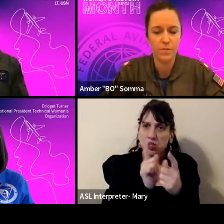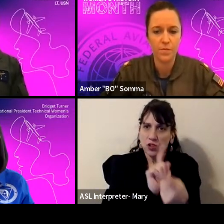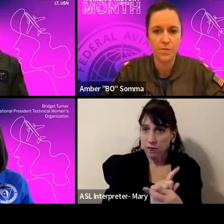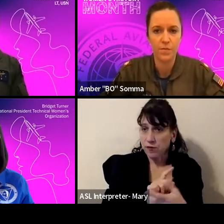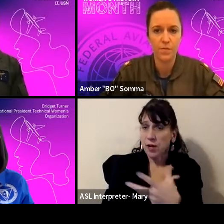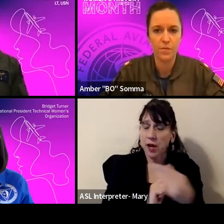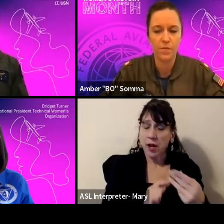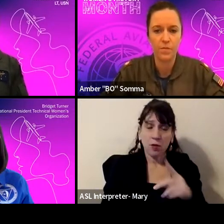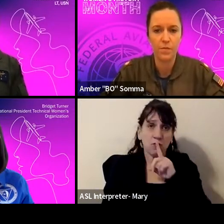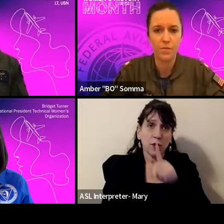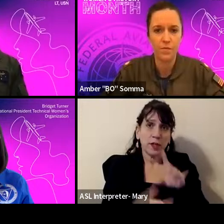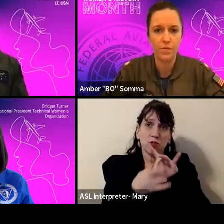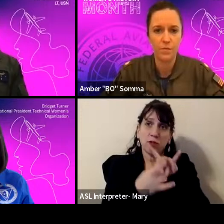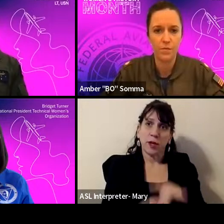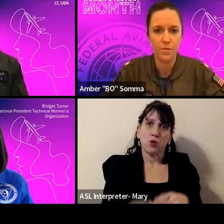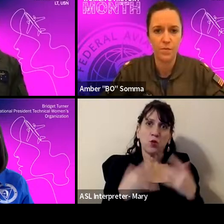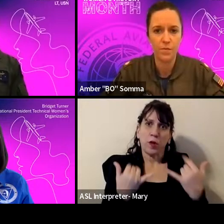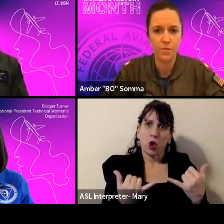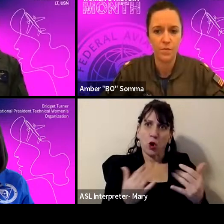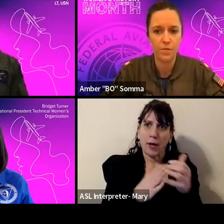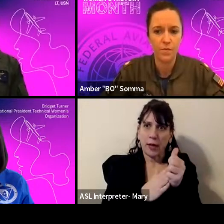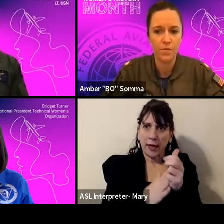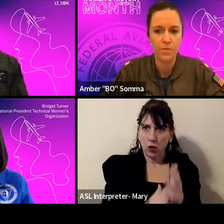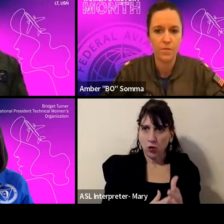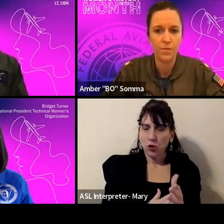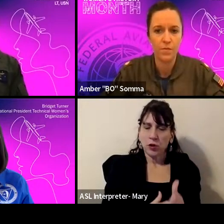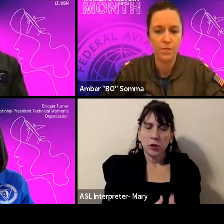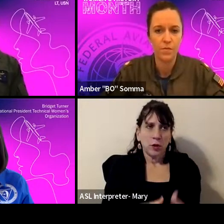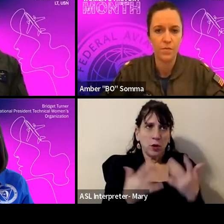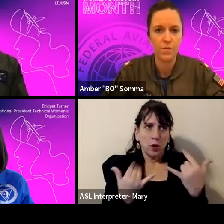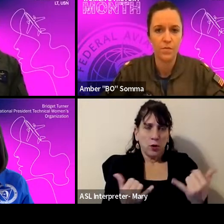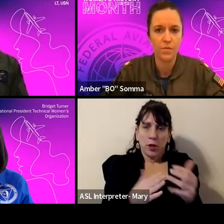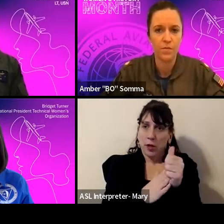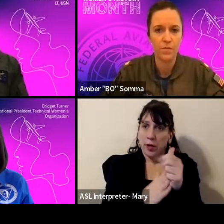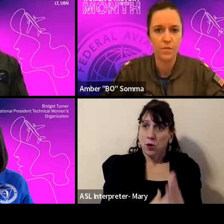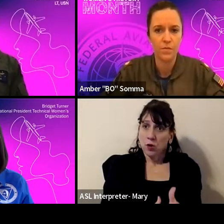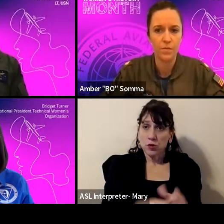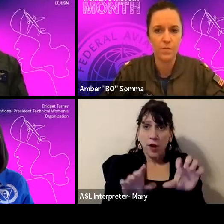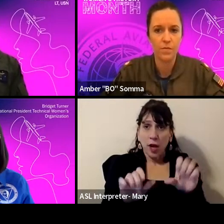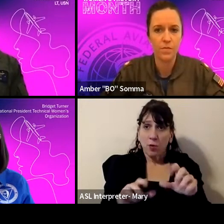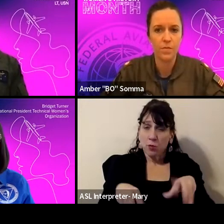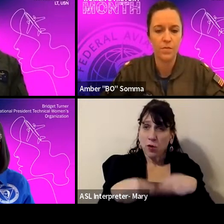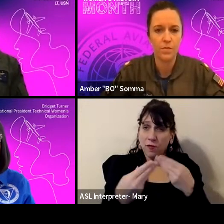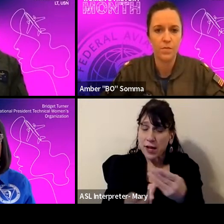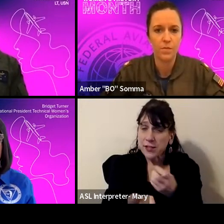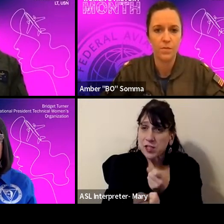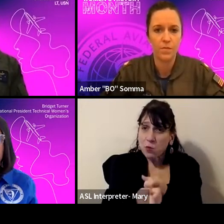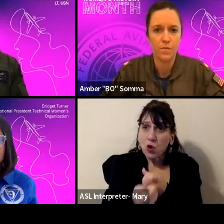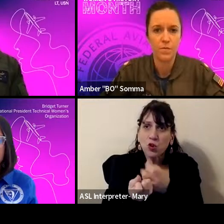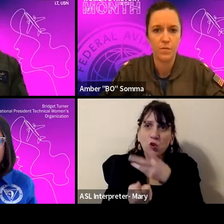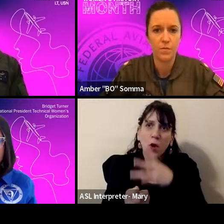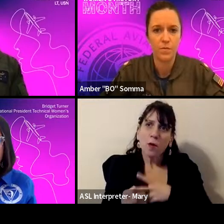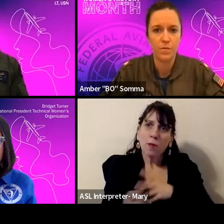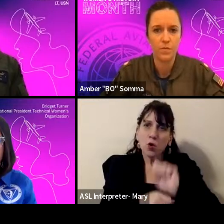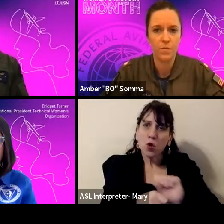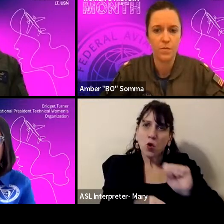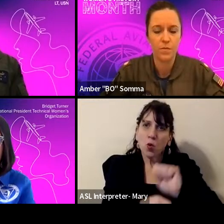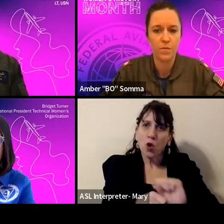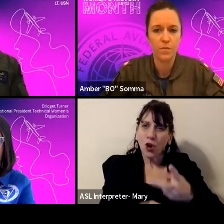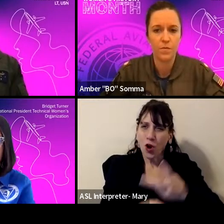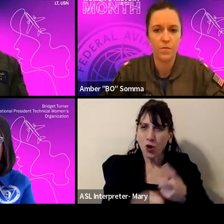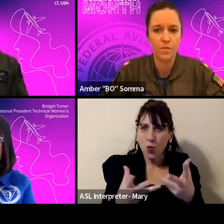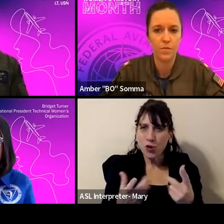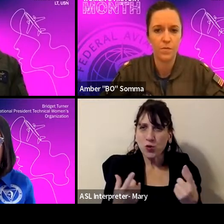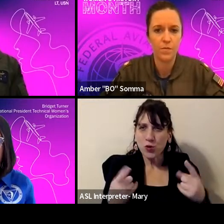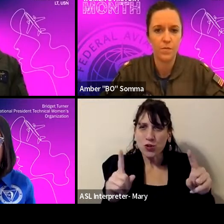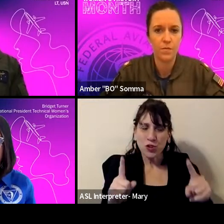And it really has to do with the current leadership. If the current leadership is able to provide support to women who work hard and want to be able to achieve